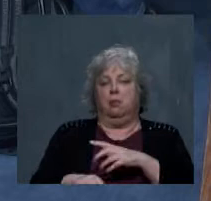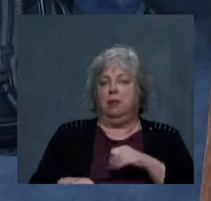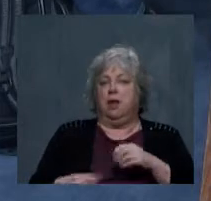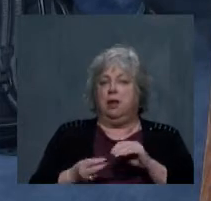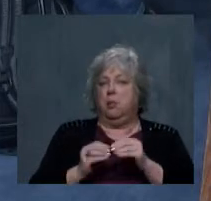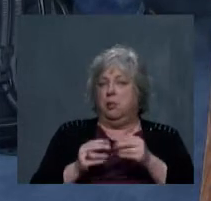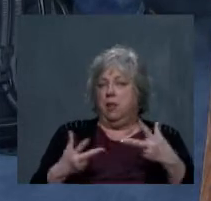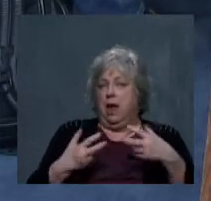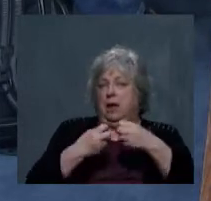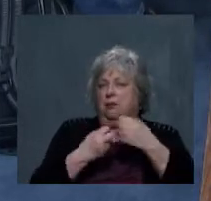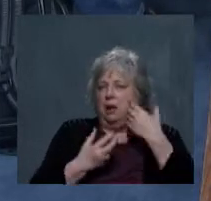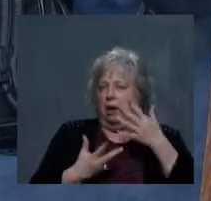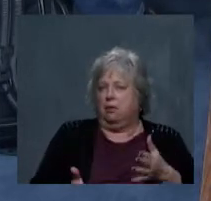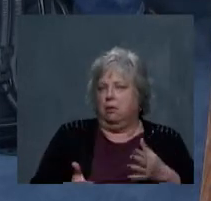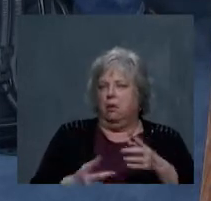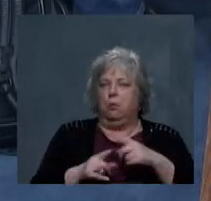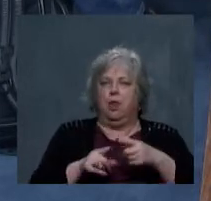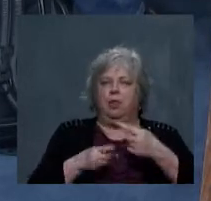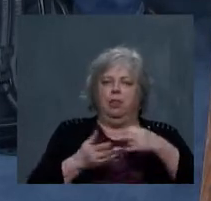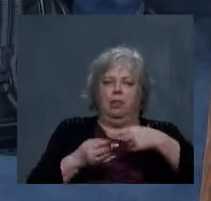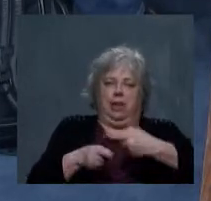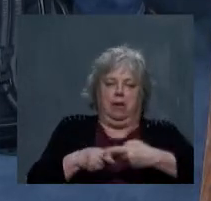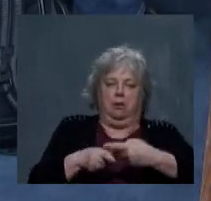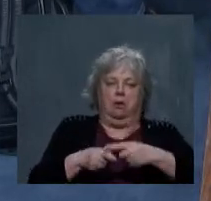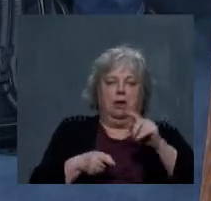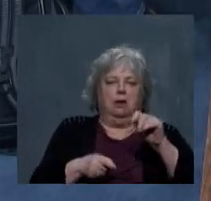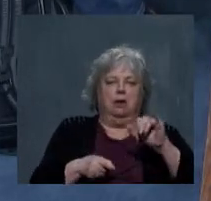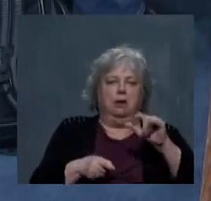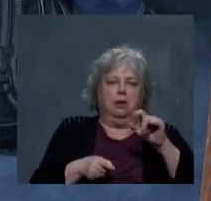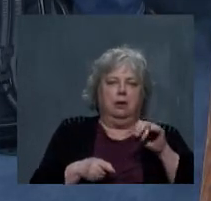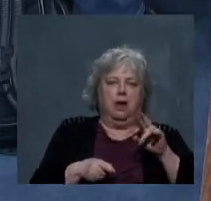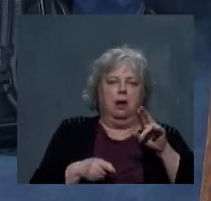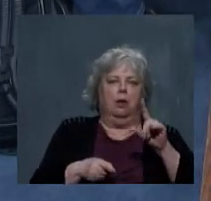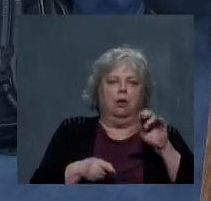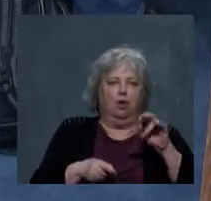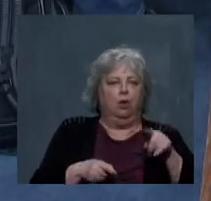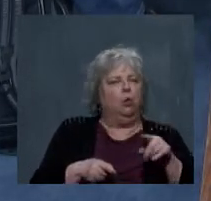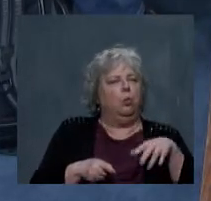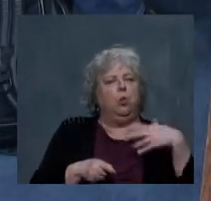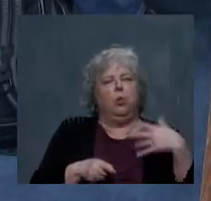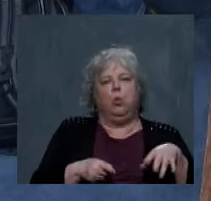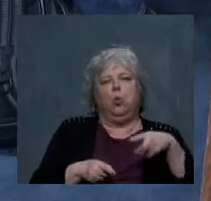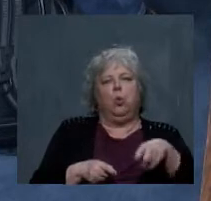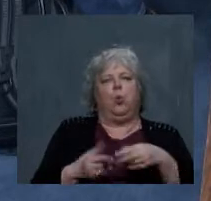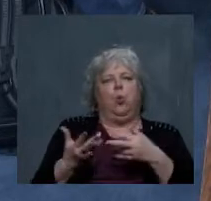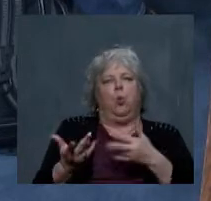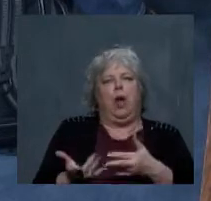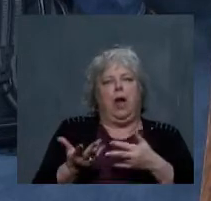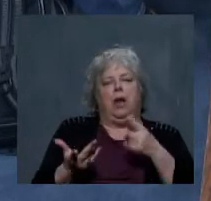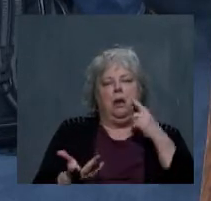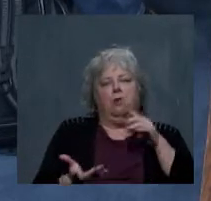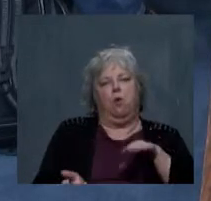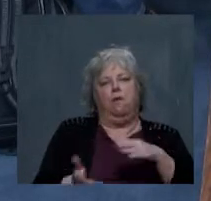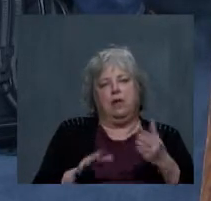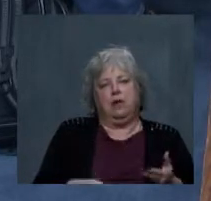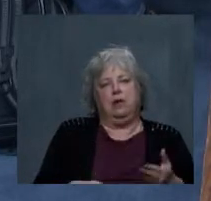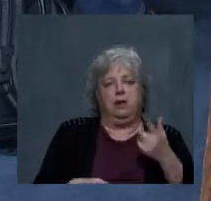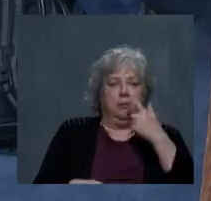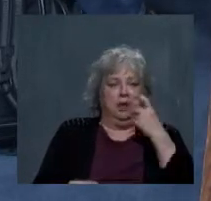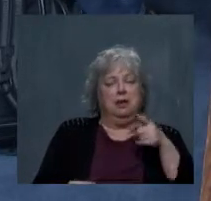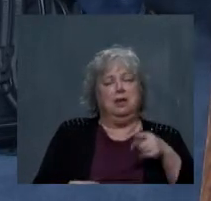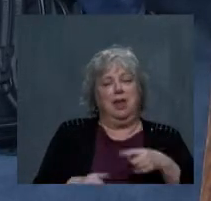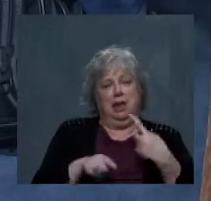there right now, but that intersection at Taylor Loop is one that's just waiting for a fatality because it is dangerous.